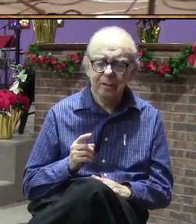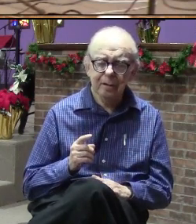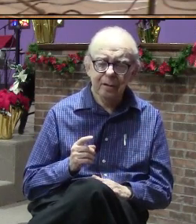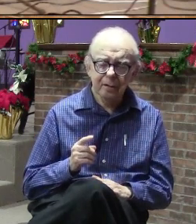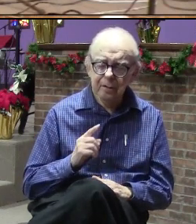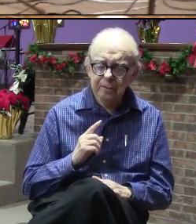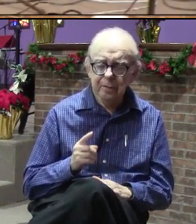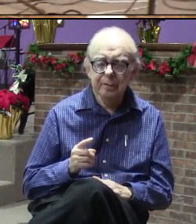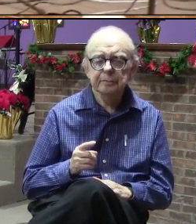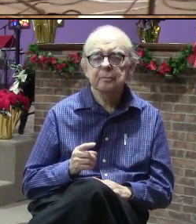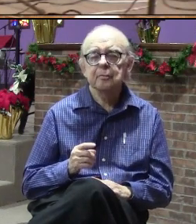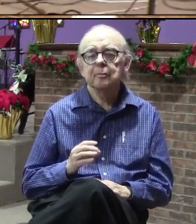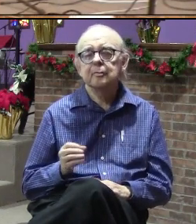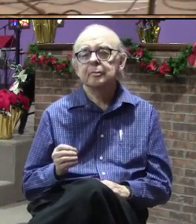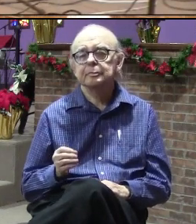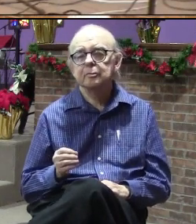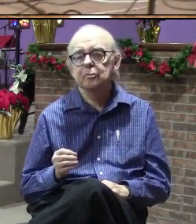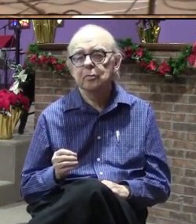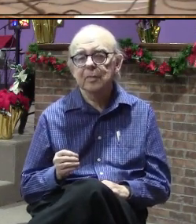It really is.